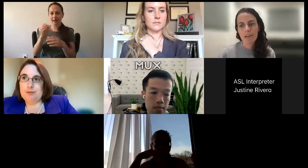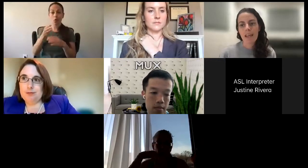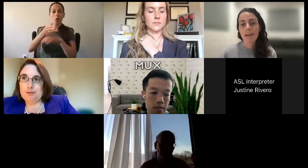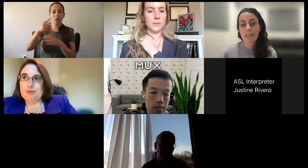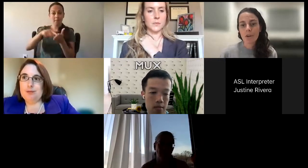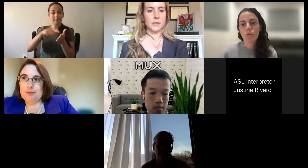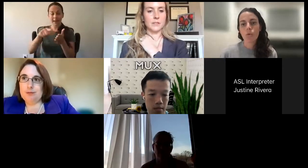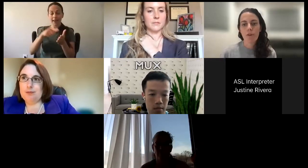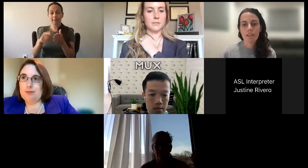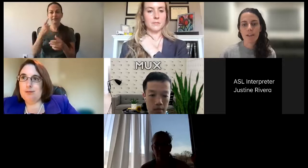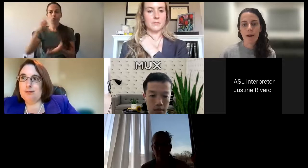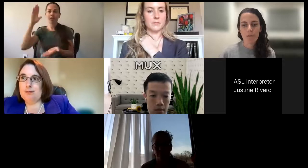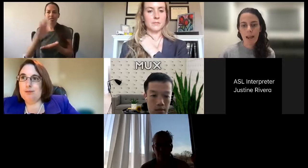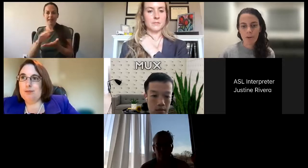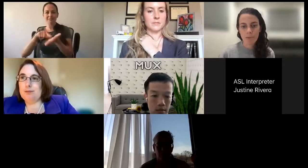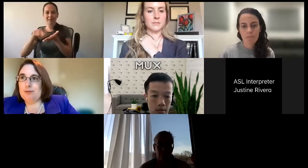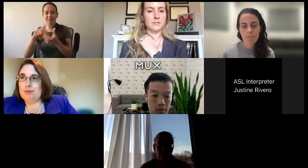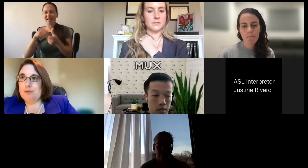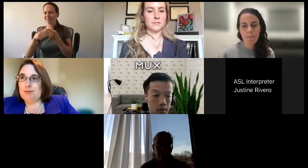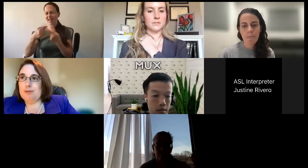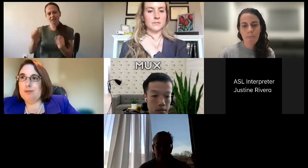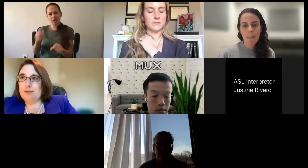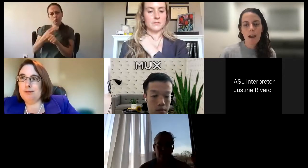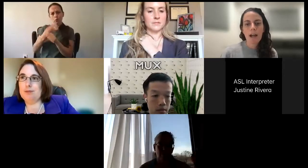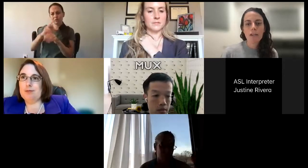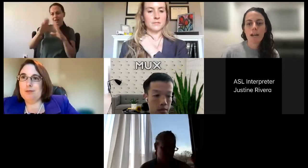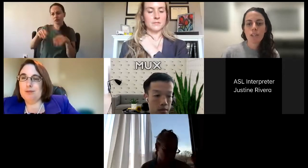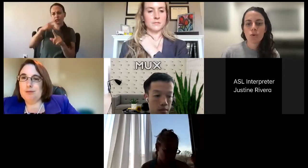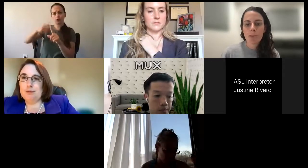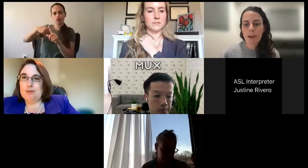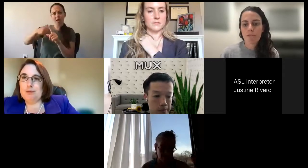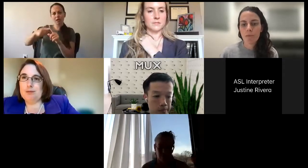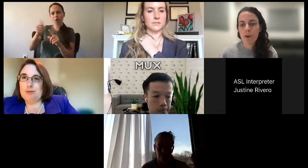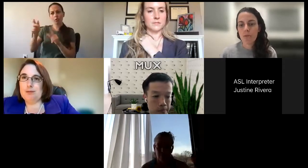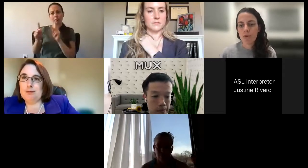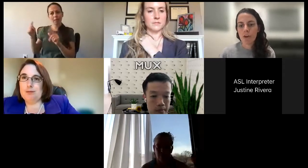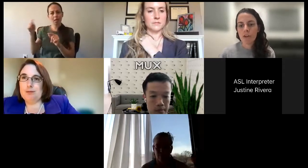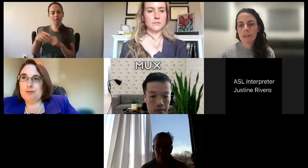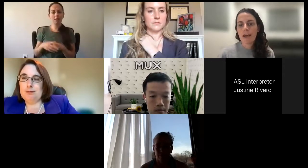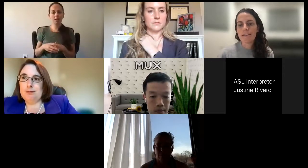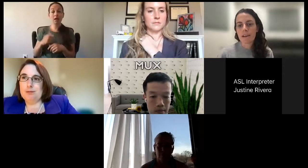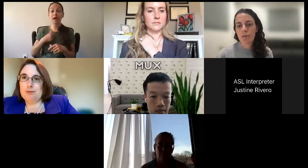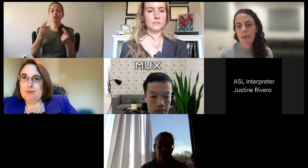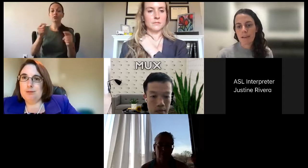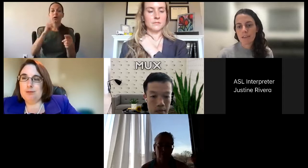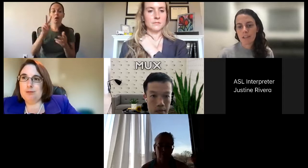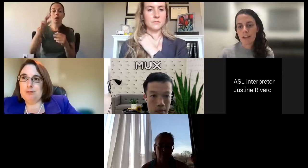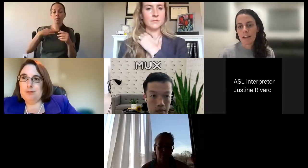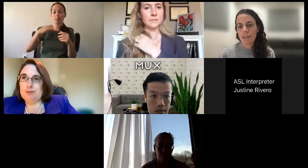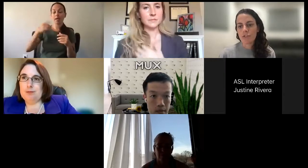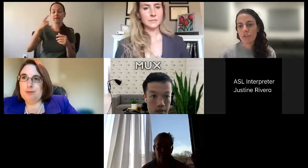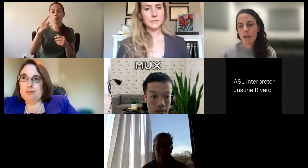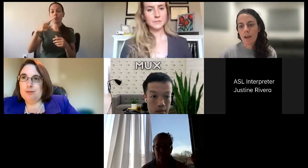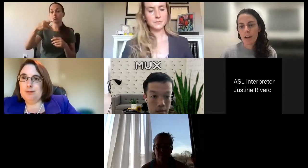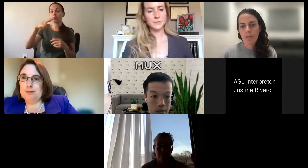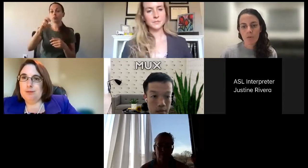payments and would have rented out my house. I tried to apply for a pre-approval and several banks have